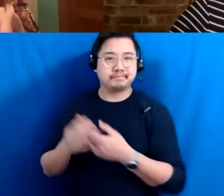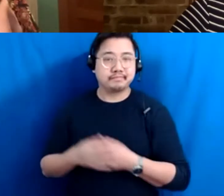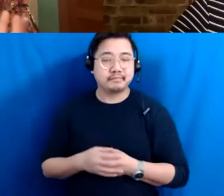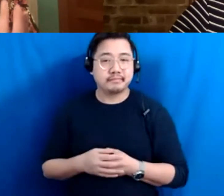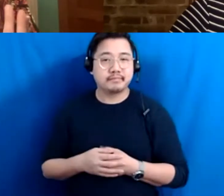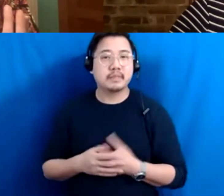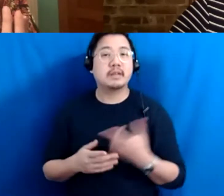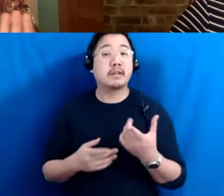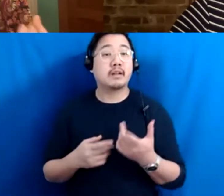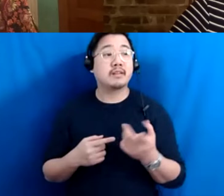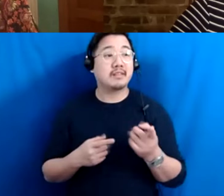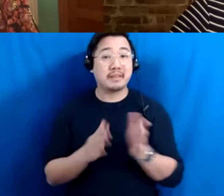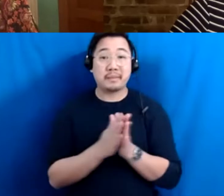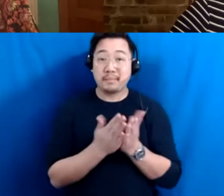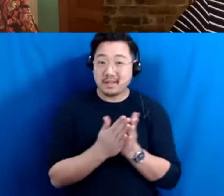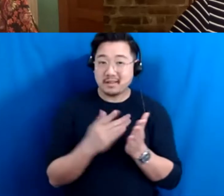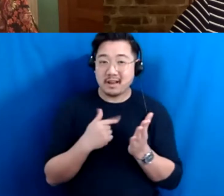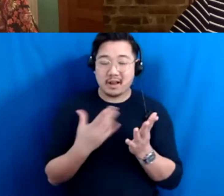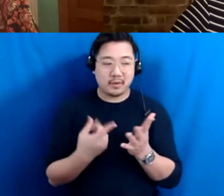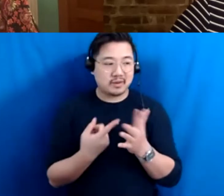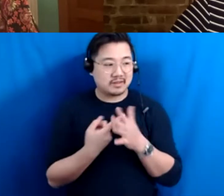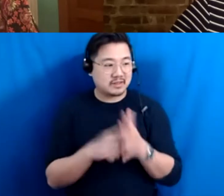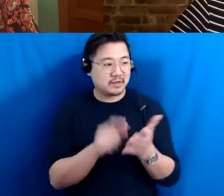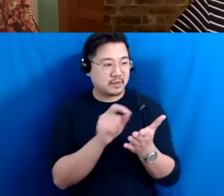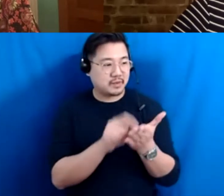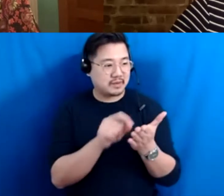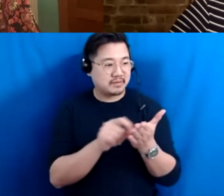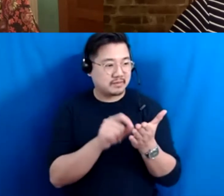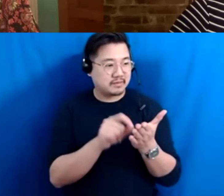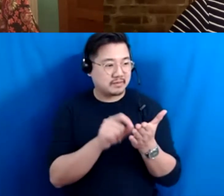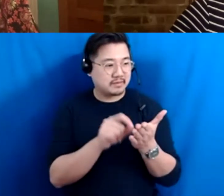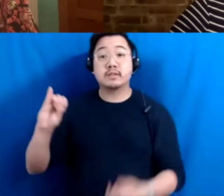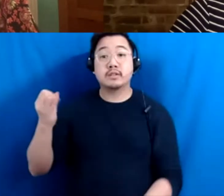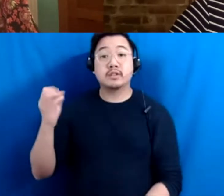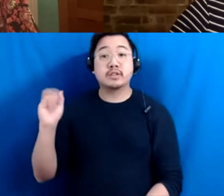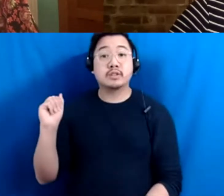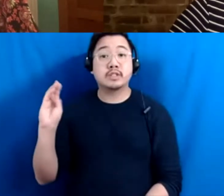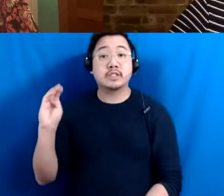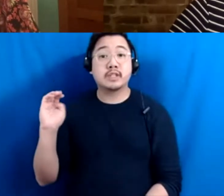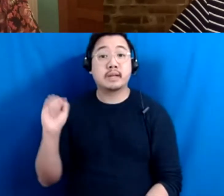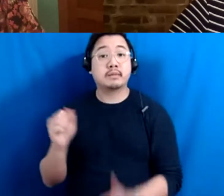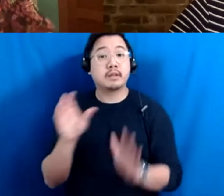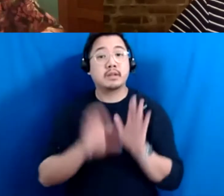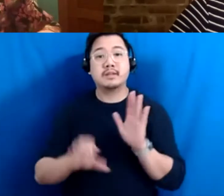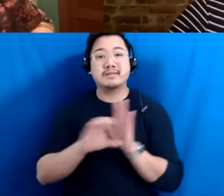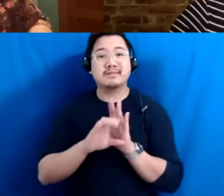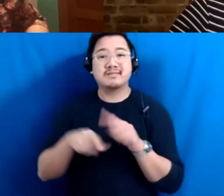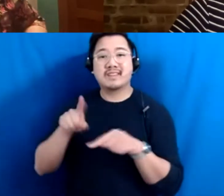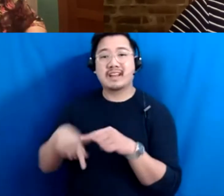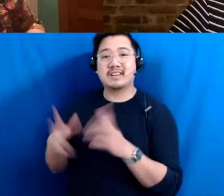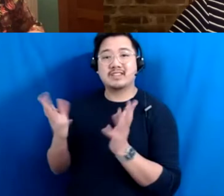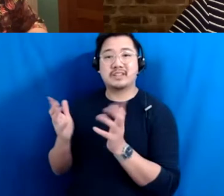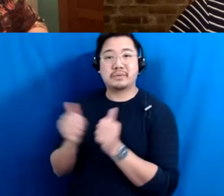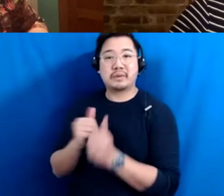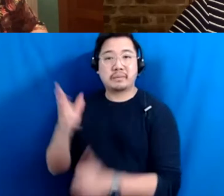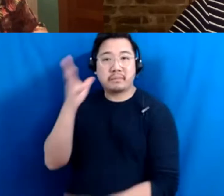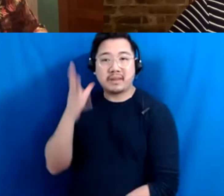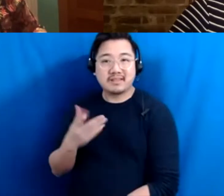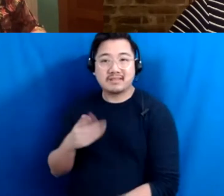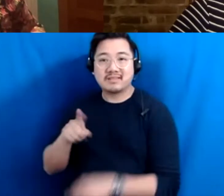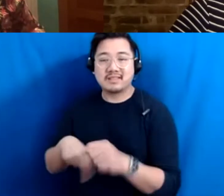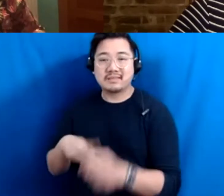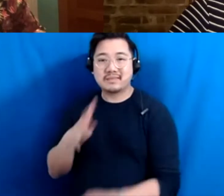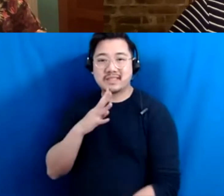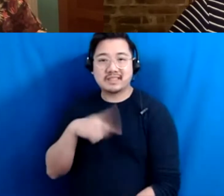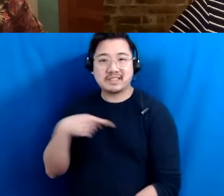is unable to speak to the Chinese man that he meets in the train station. And toward the end of the novel, one of the